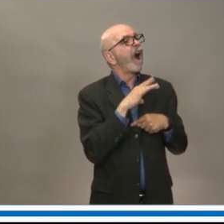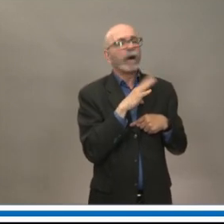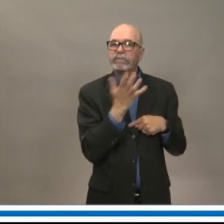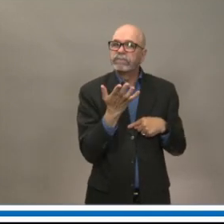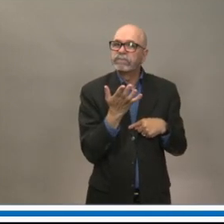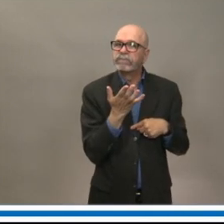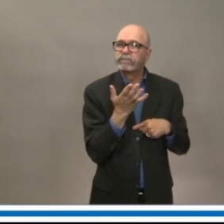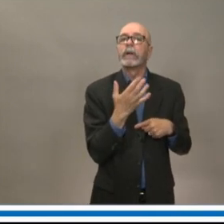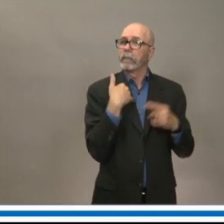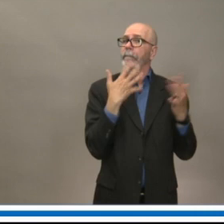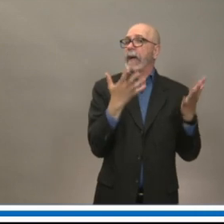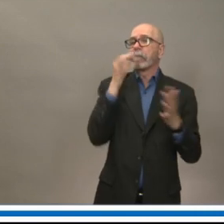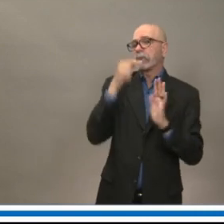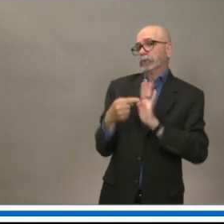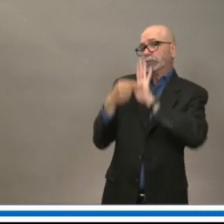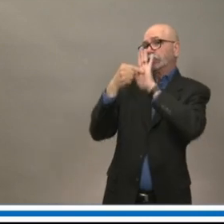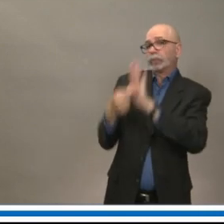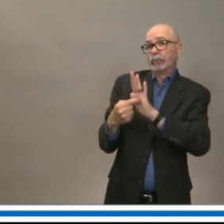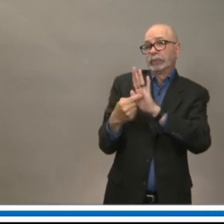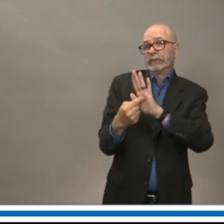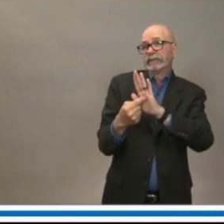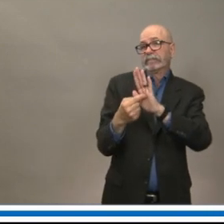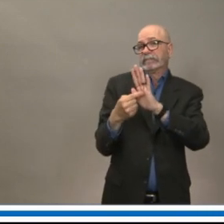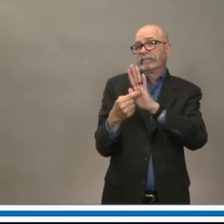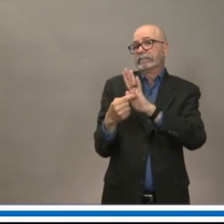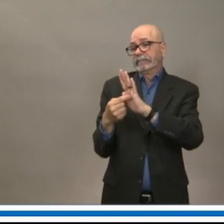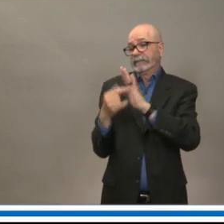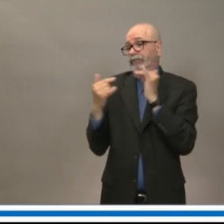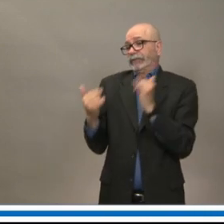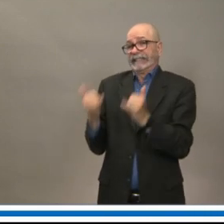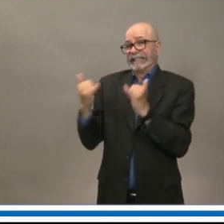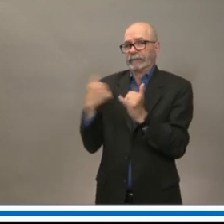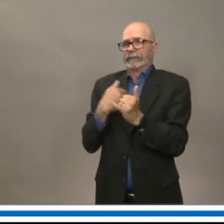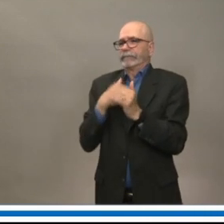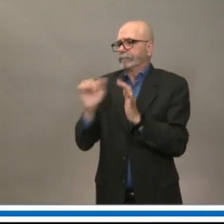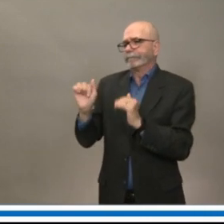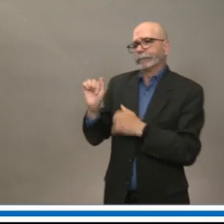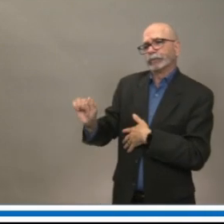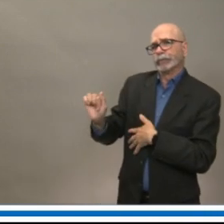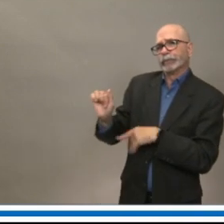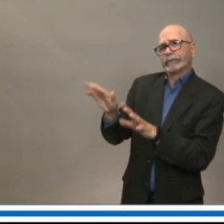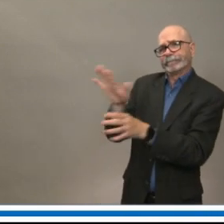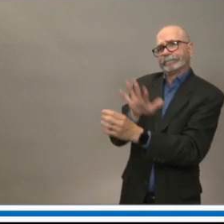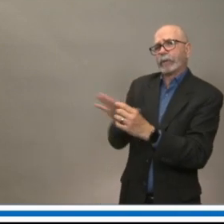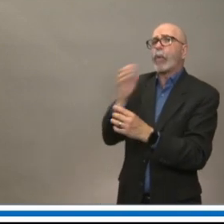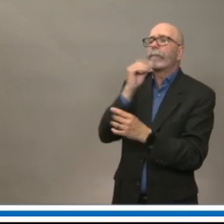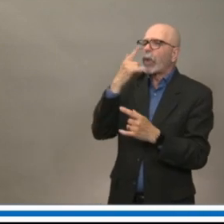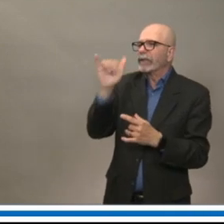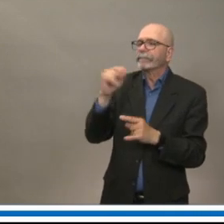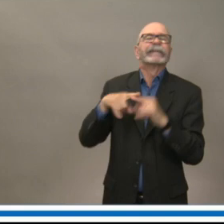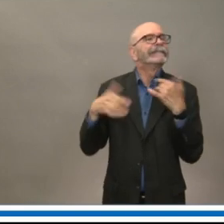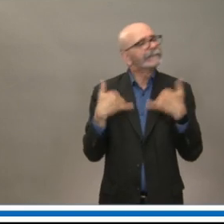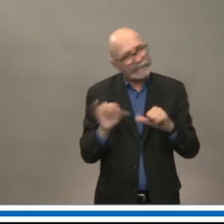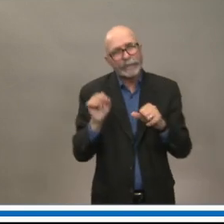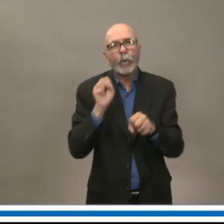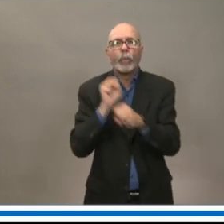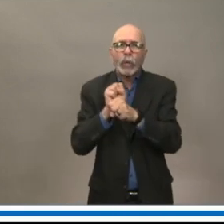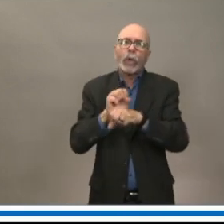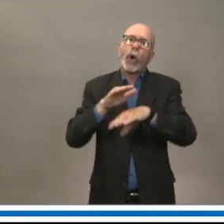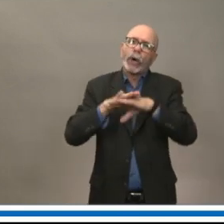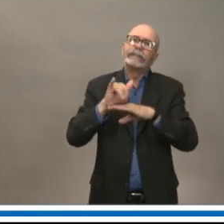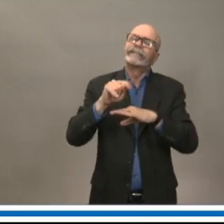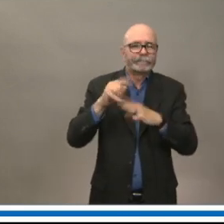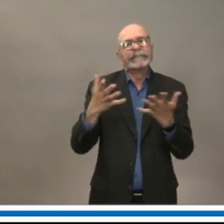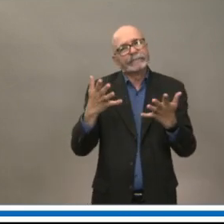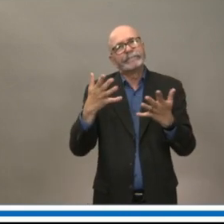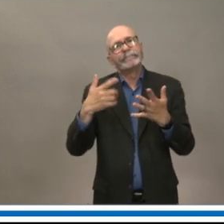we're away from our homes, but some provinces have done it even more. So there's still a fair bit of travel outside of our